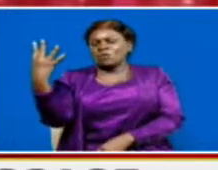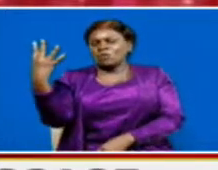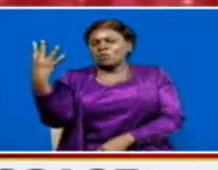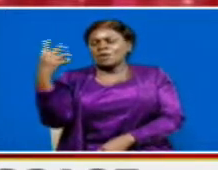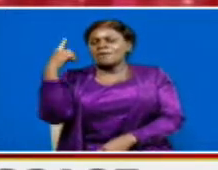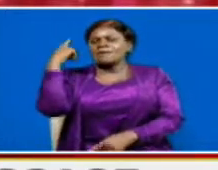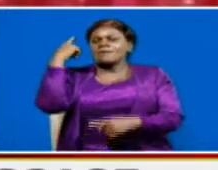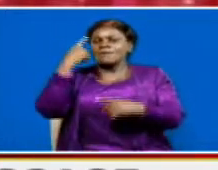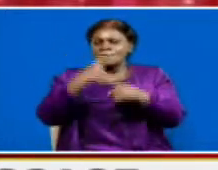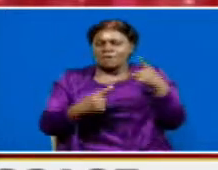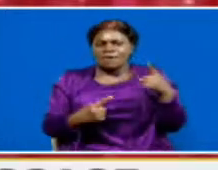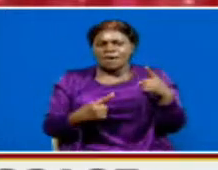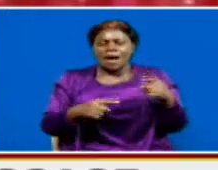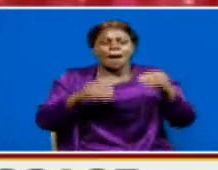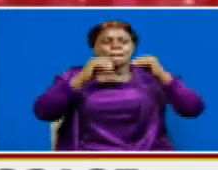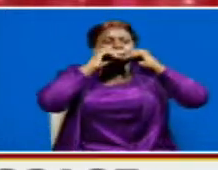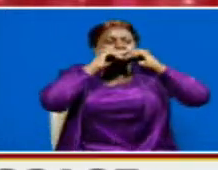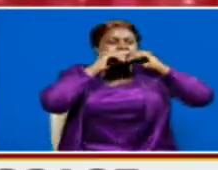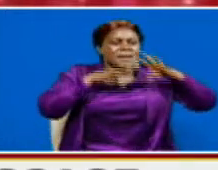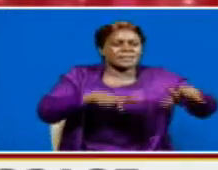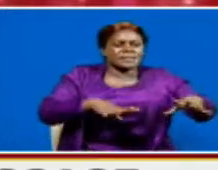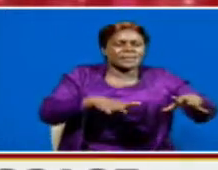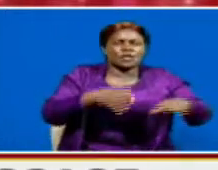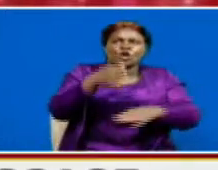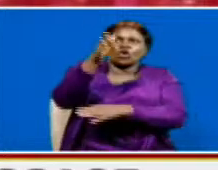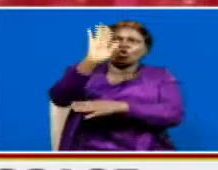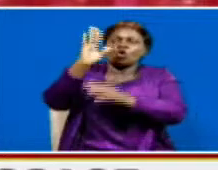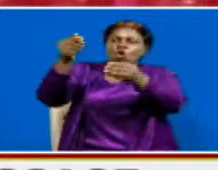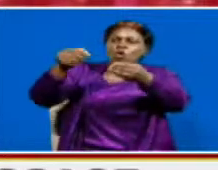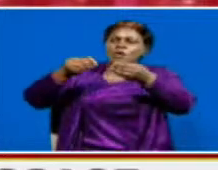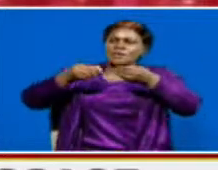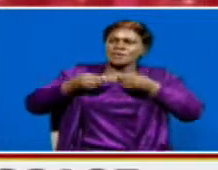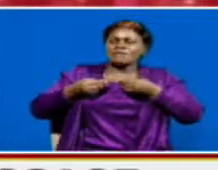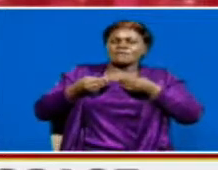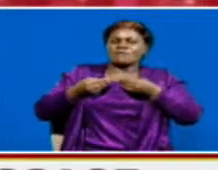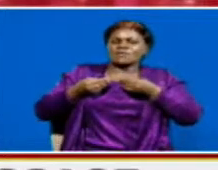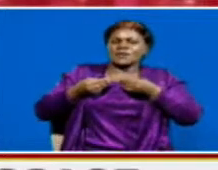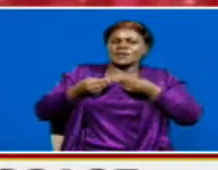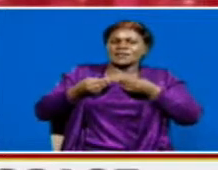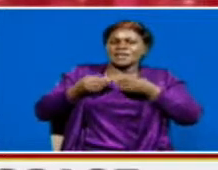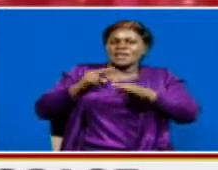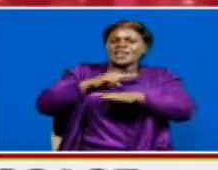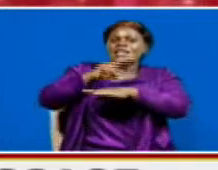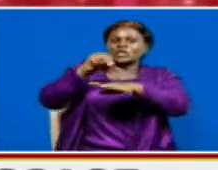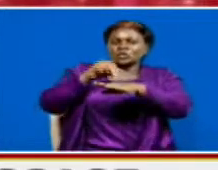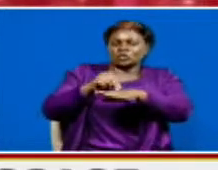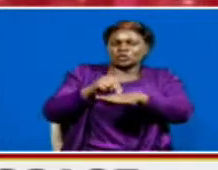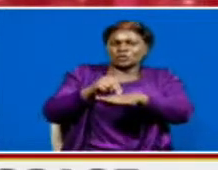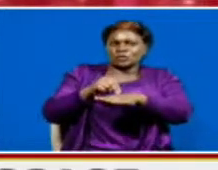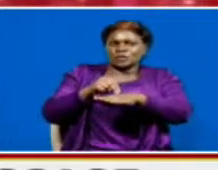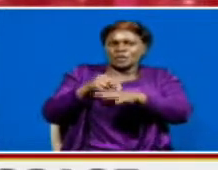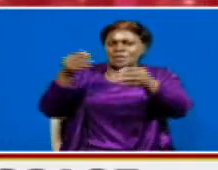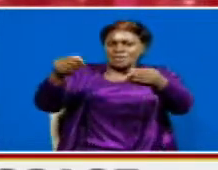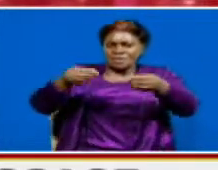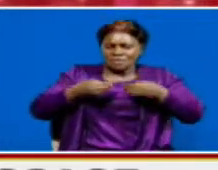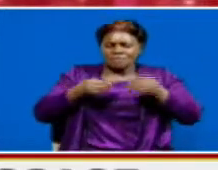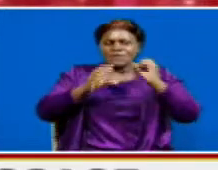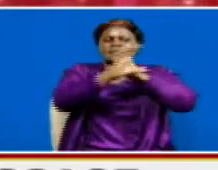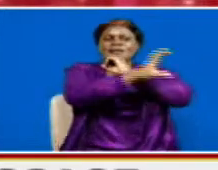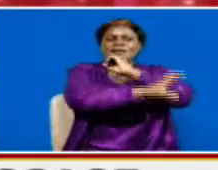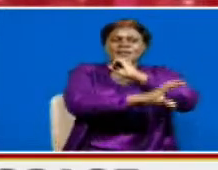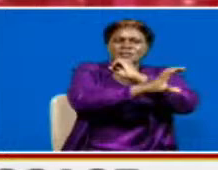2024 ni mwaka wa baraka. Mungu ametupatia taifa, ametupatia